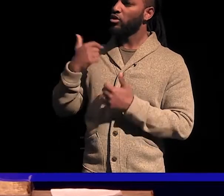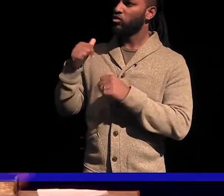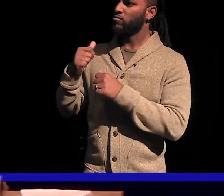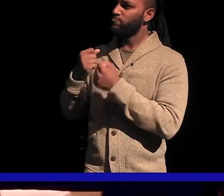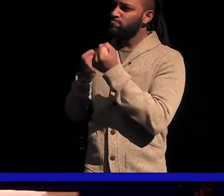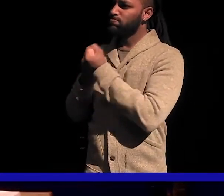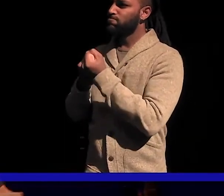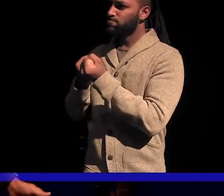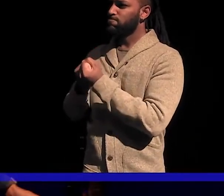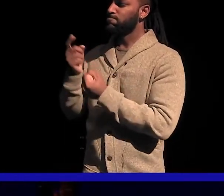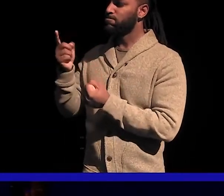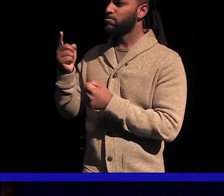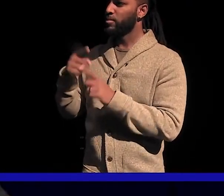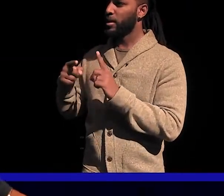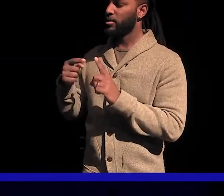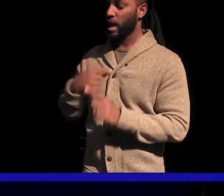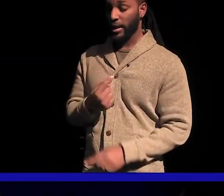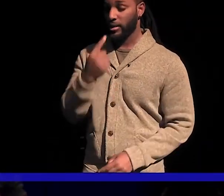sucked at baseball.